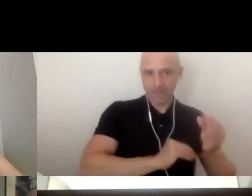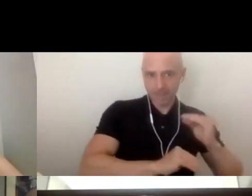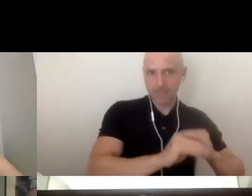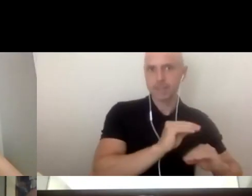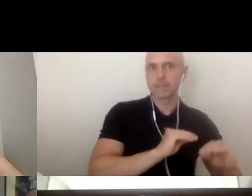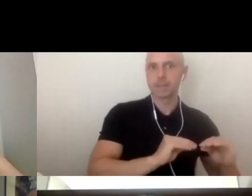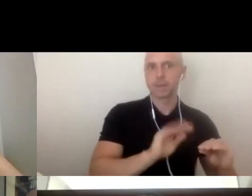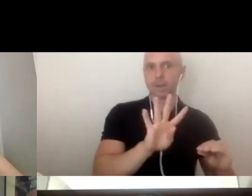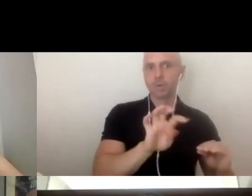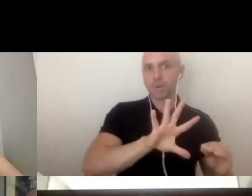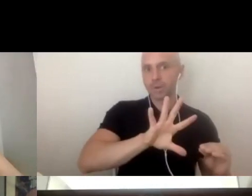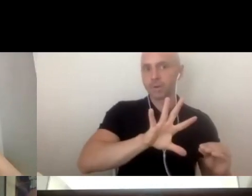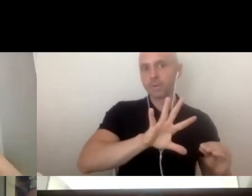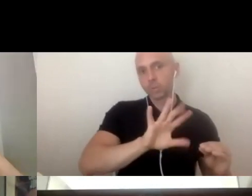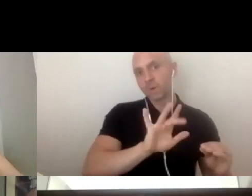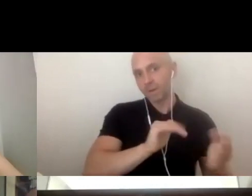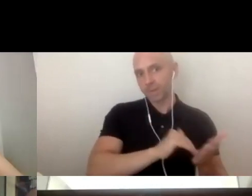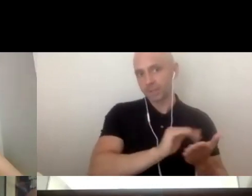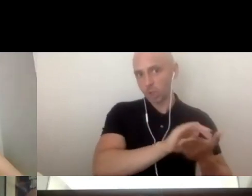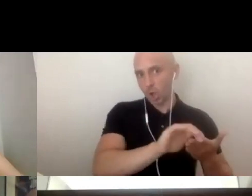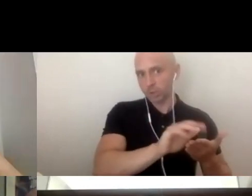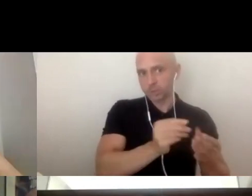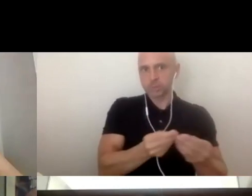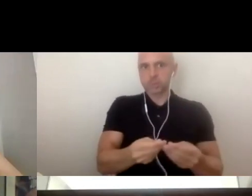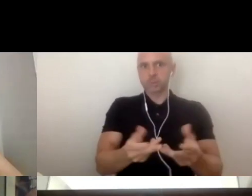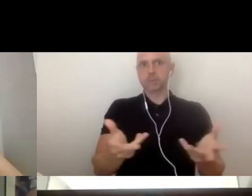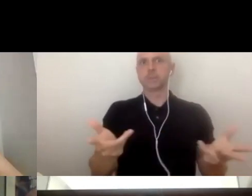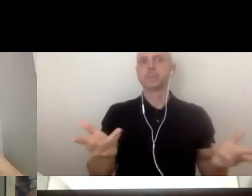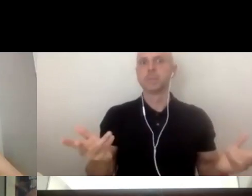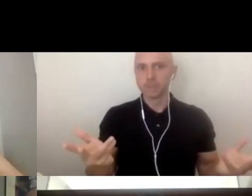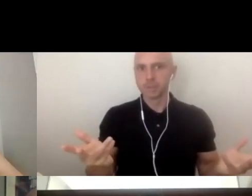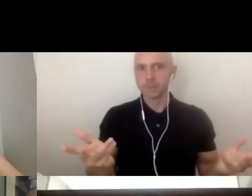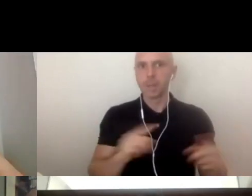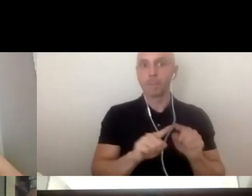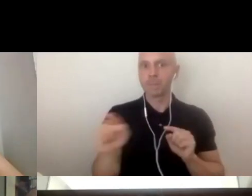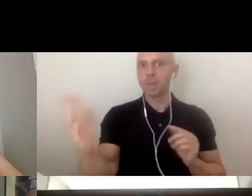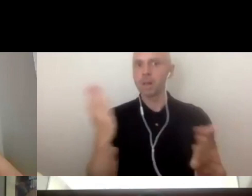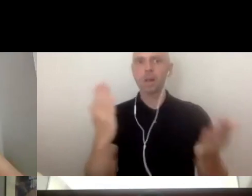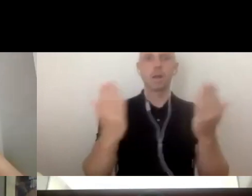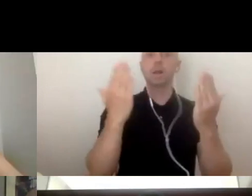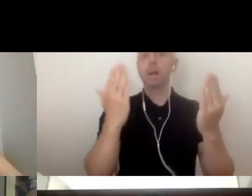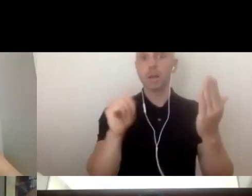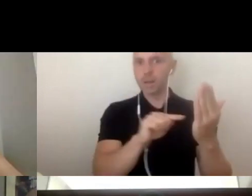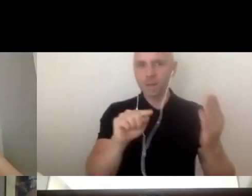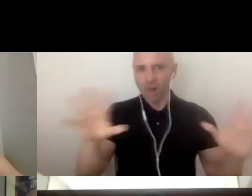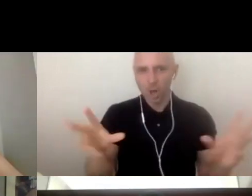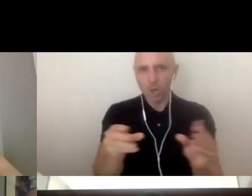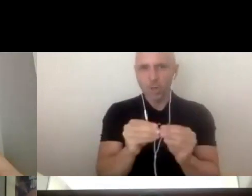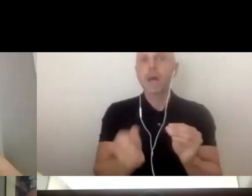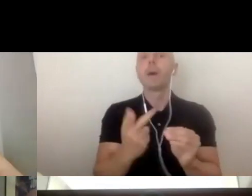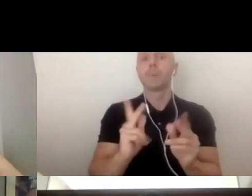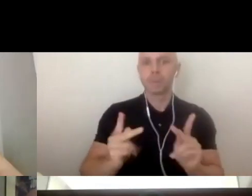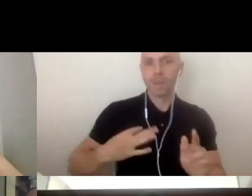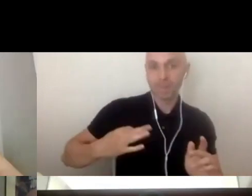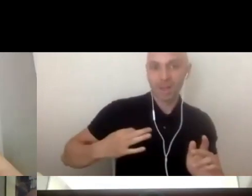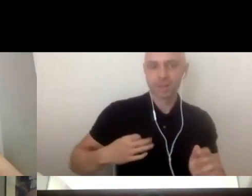$425,000 to disperse, but we've received $750,000 in requests already.